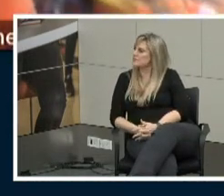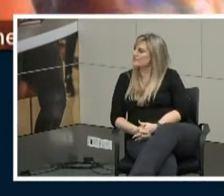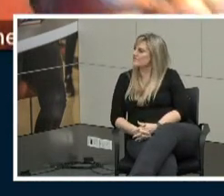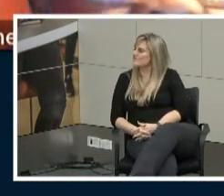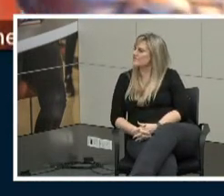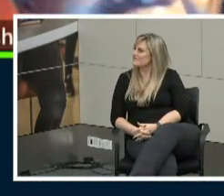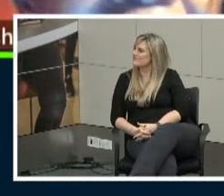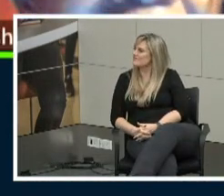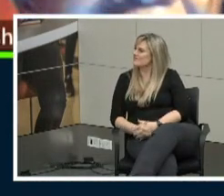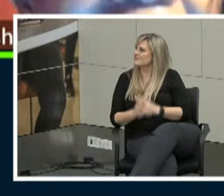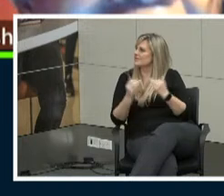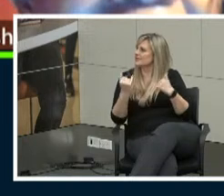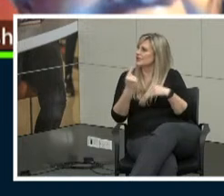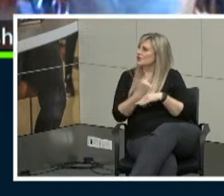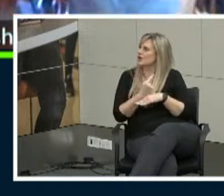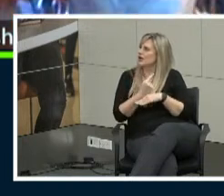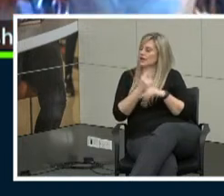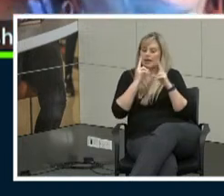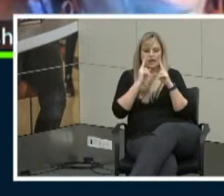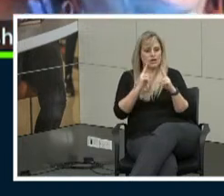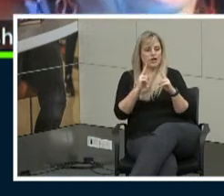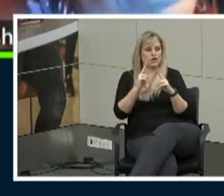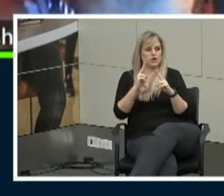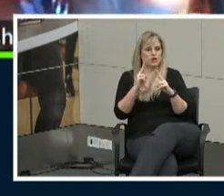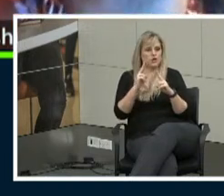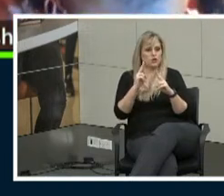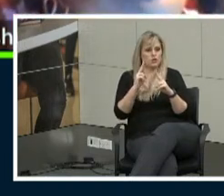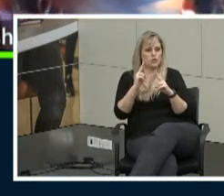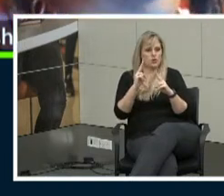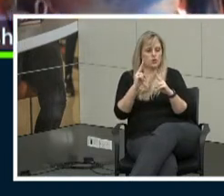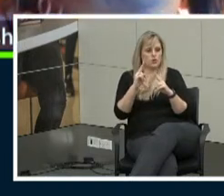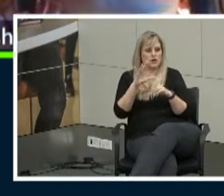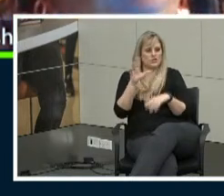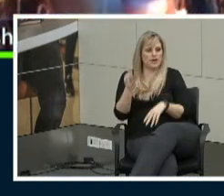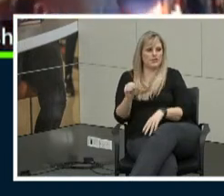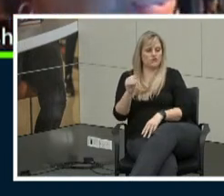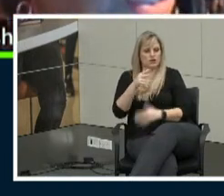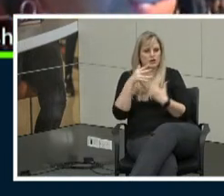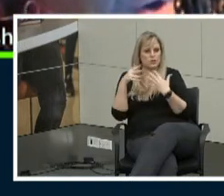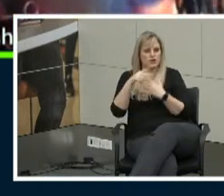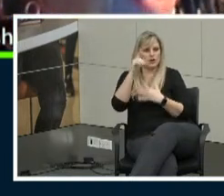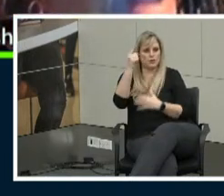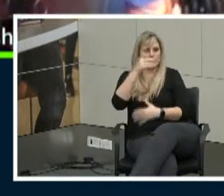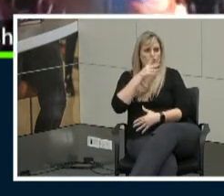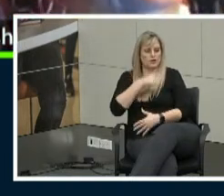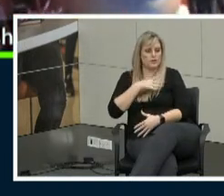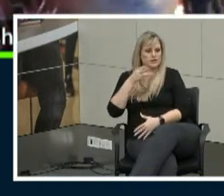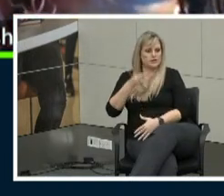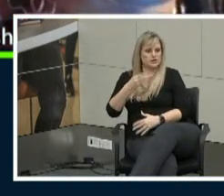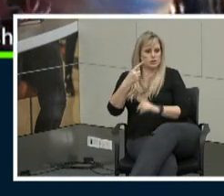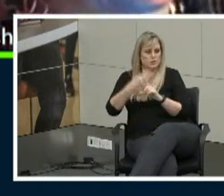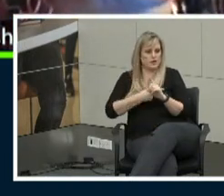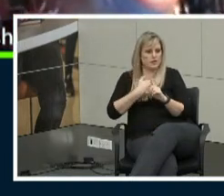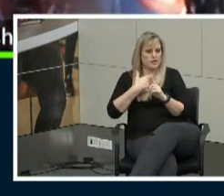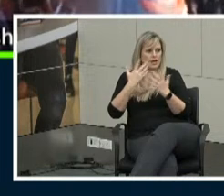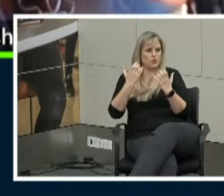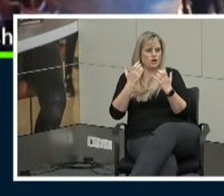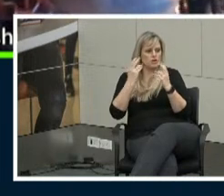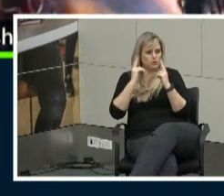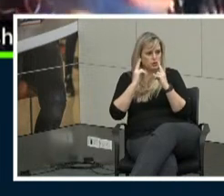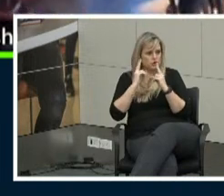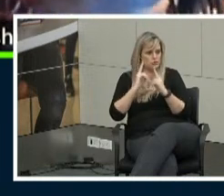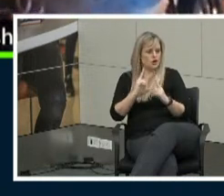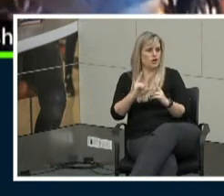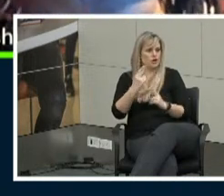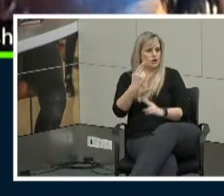begin today in honor of African-American black women's History Month I want to honor PTY May Smith